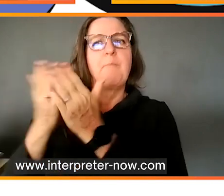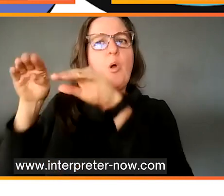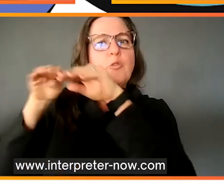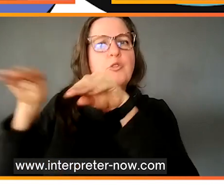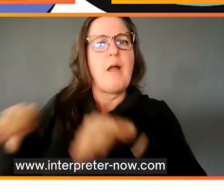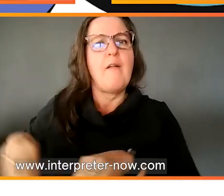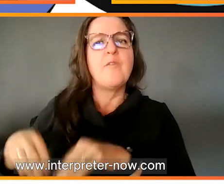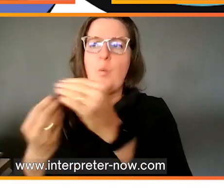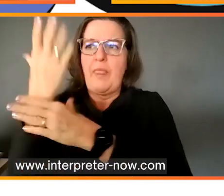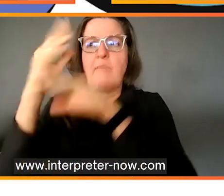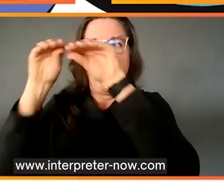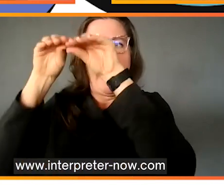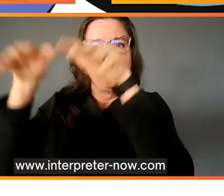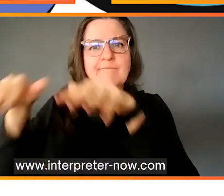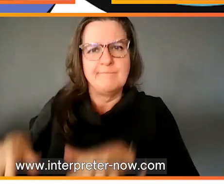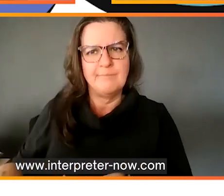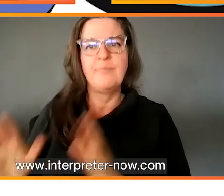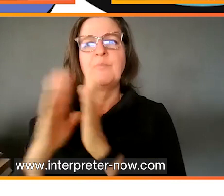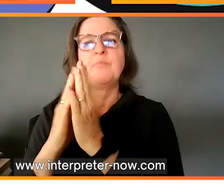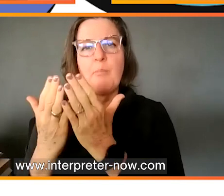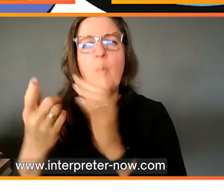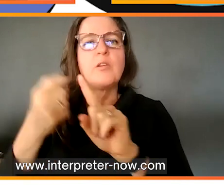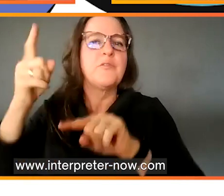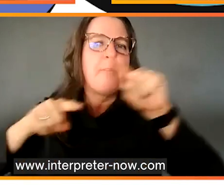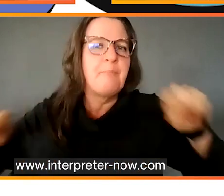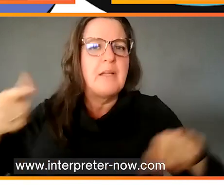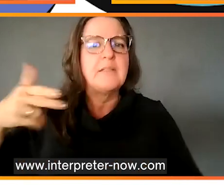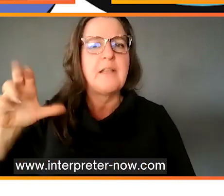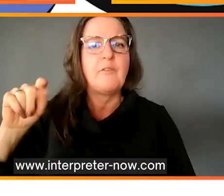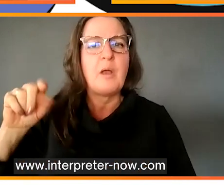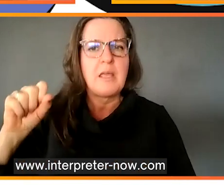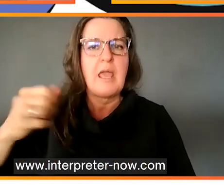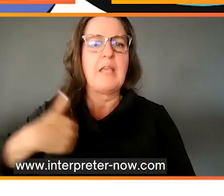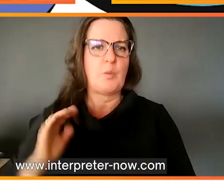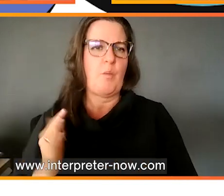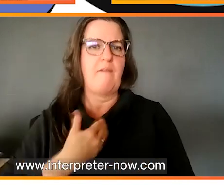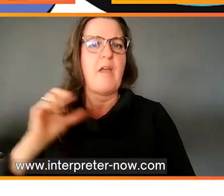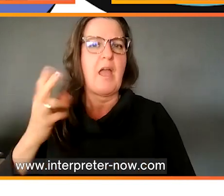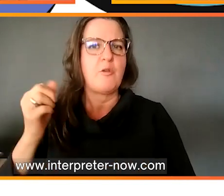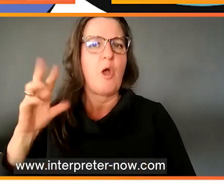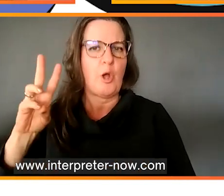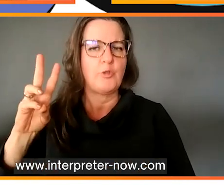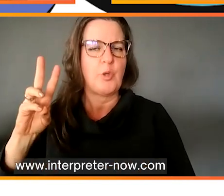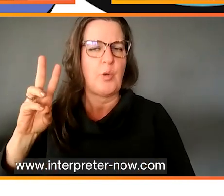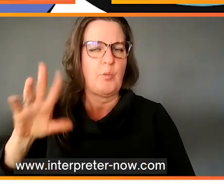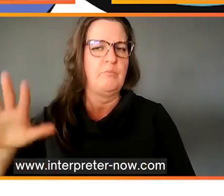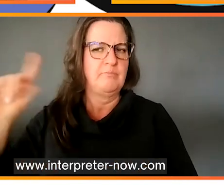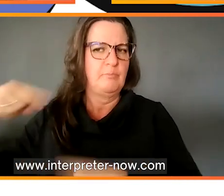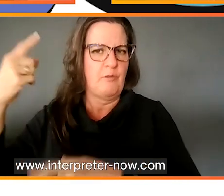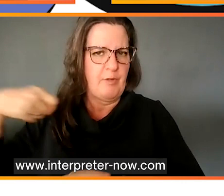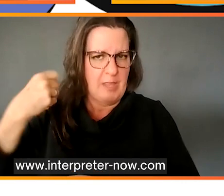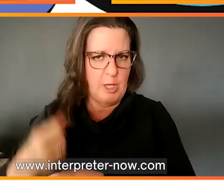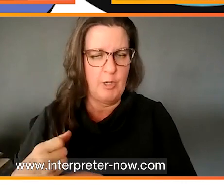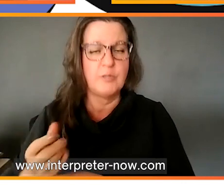cascading down it and books from the different guests that we have had on this show over the years. And on the other side is a few plants that